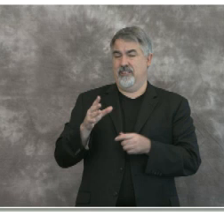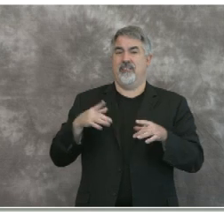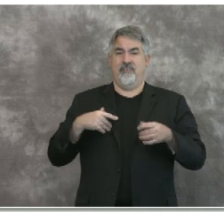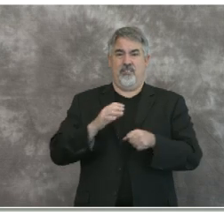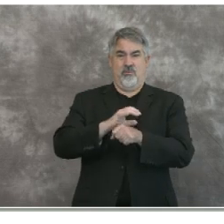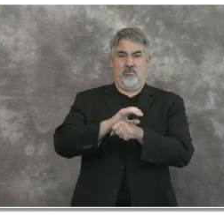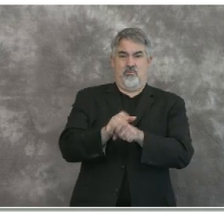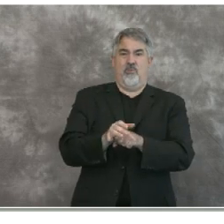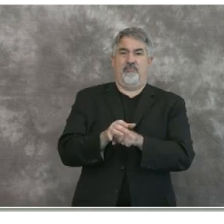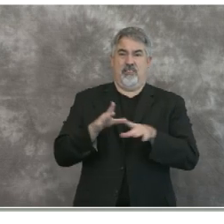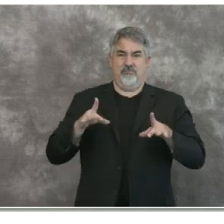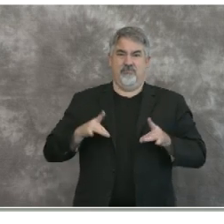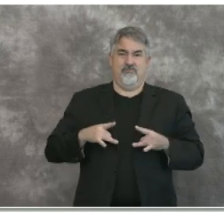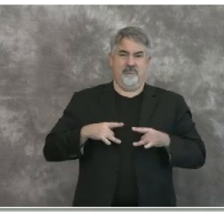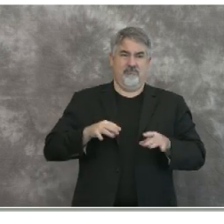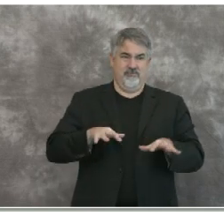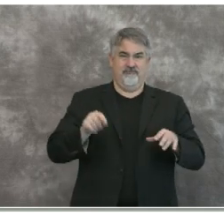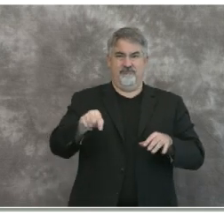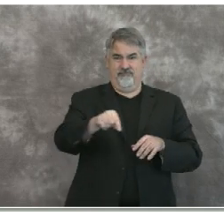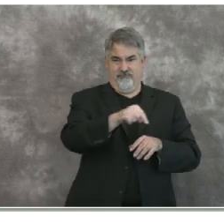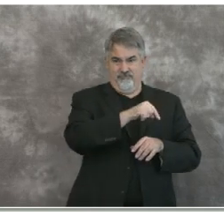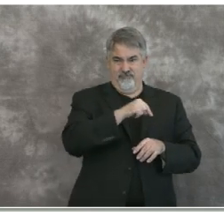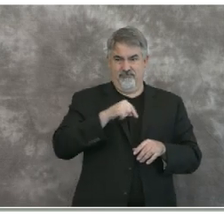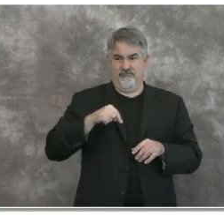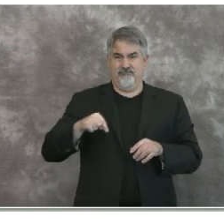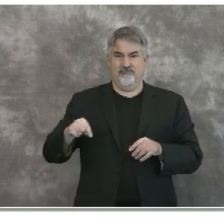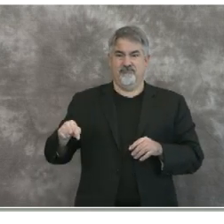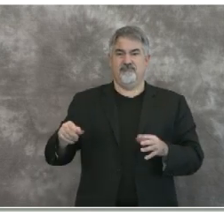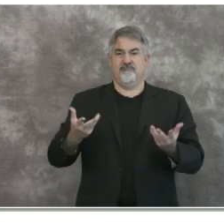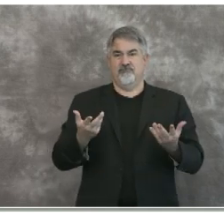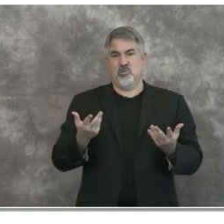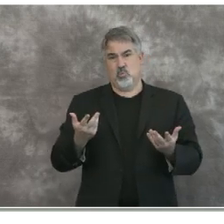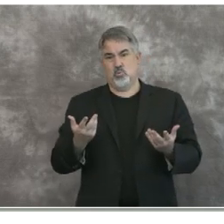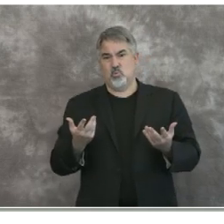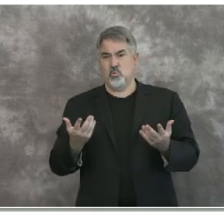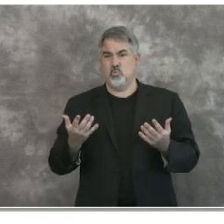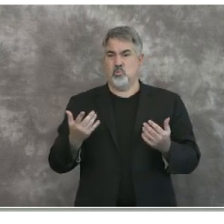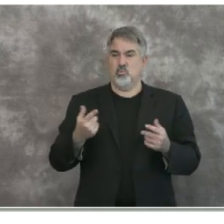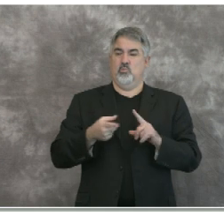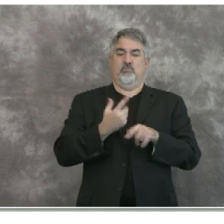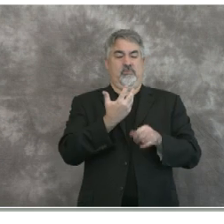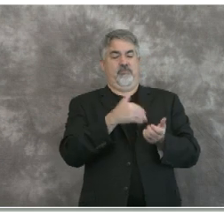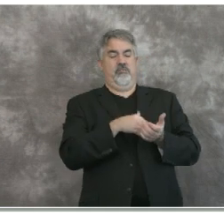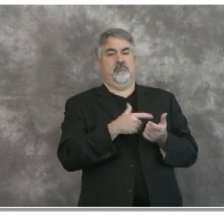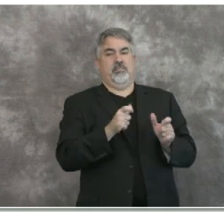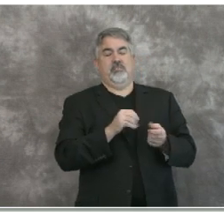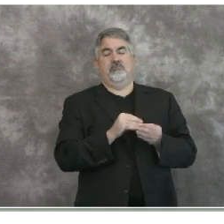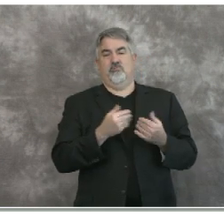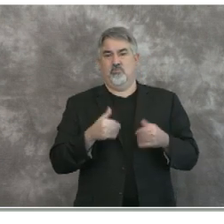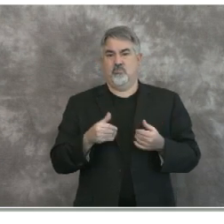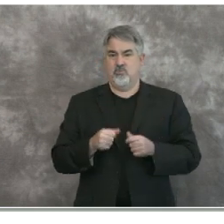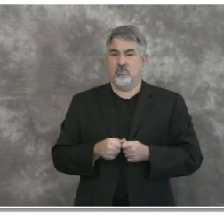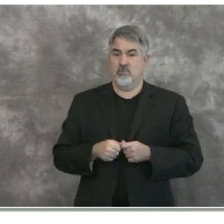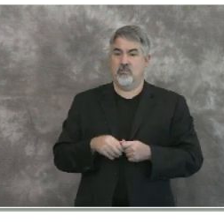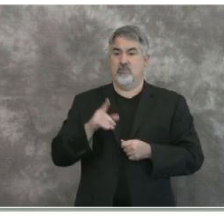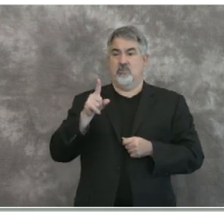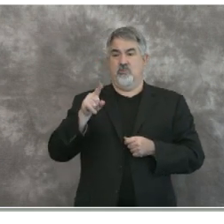5,065 cases, which is a milestone for us, which is